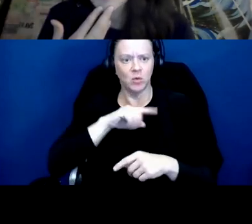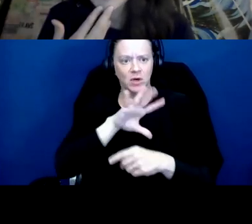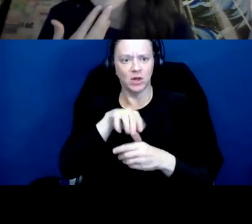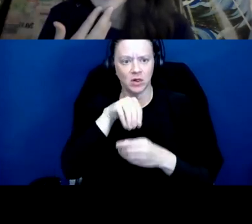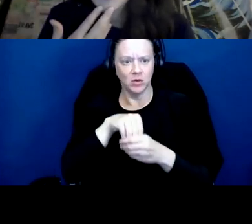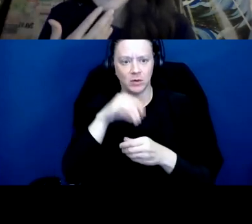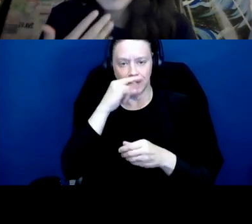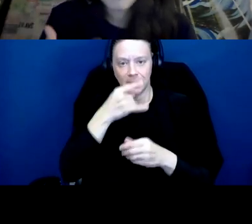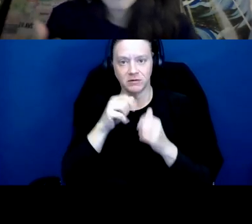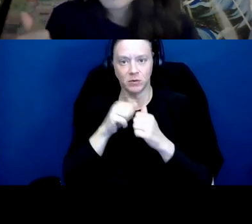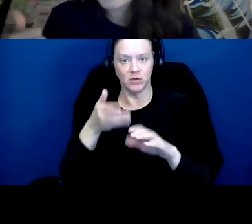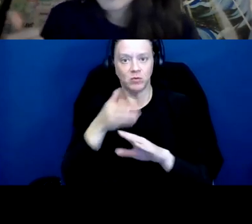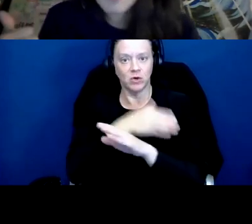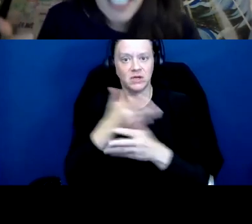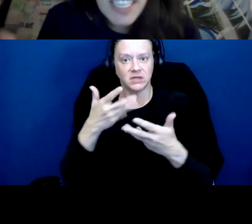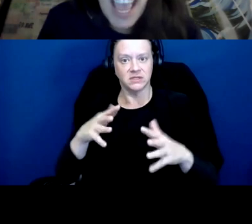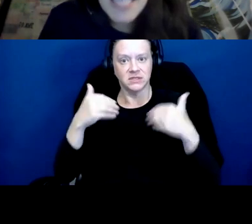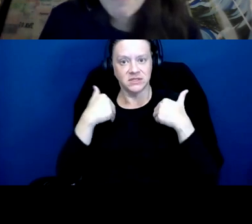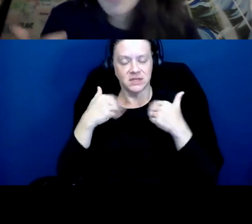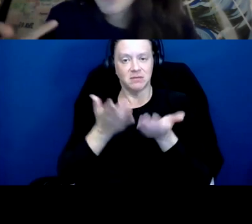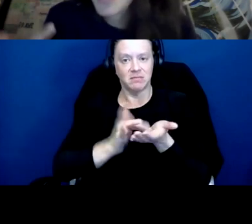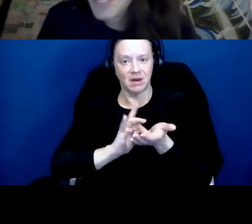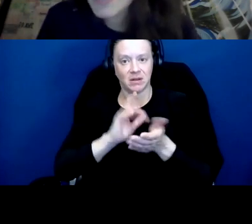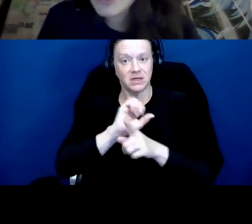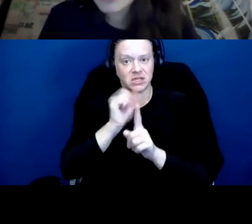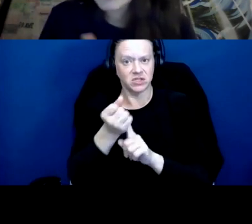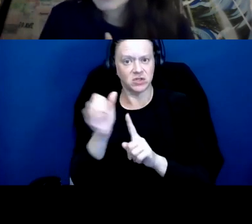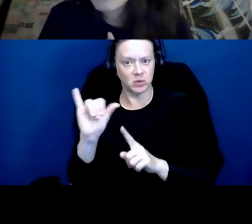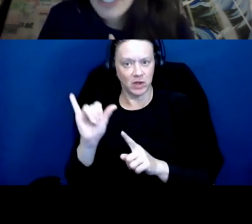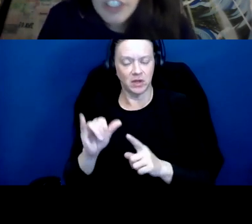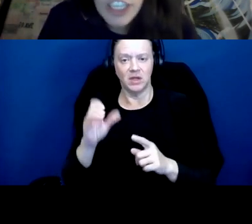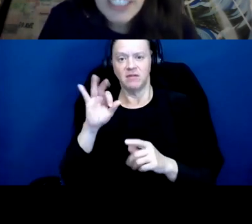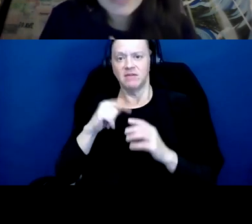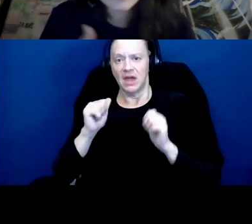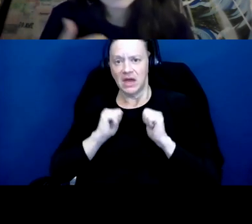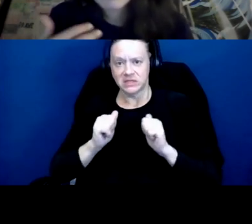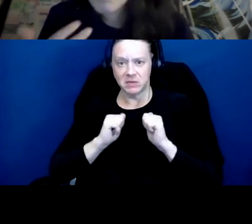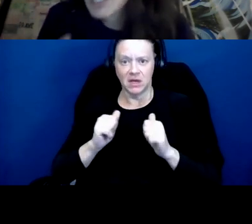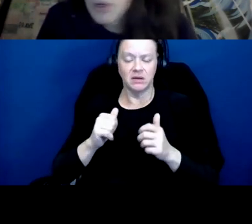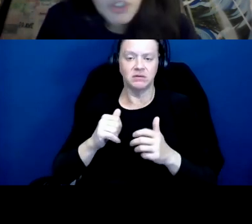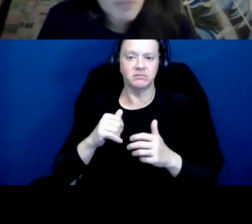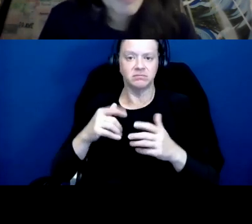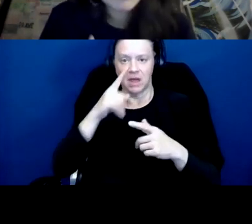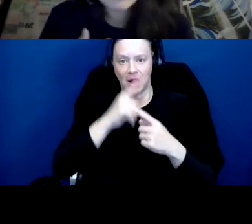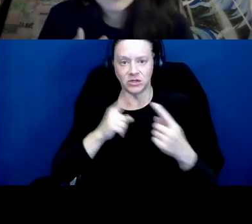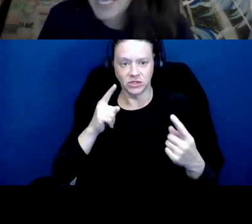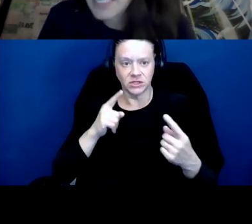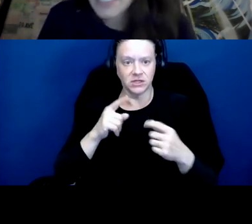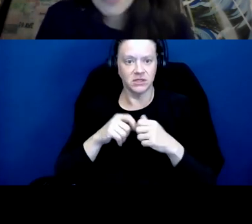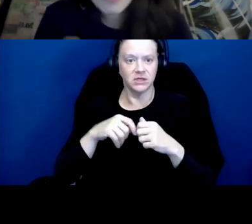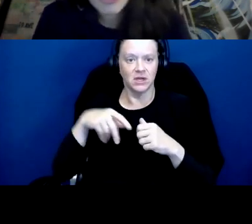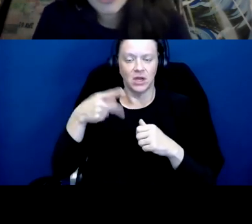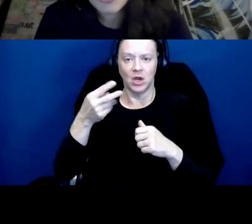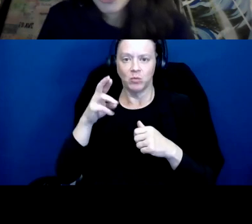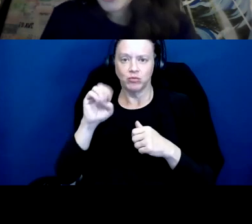conditions as well. So if your kid has asthma, allergies, a congenital heart disease, precocious puberty,